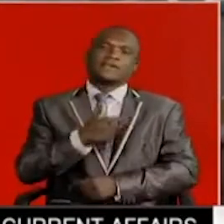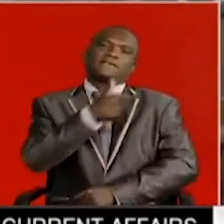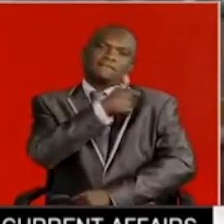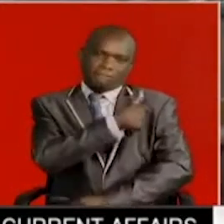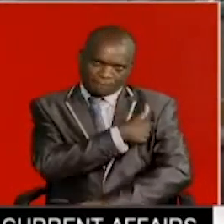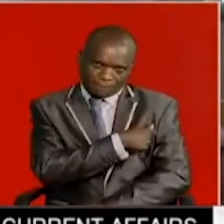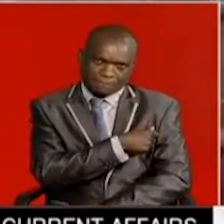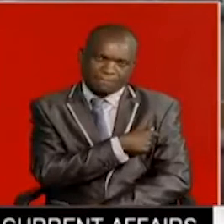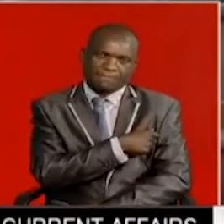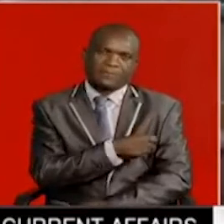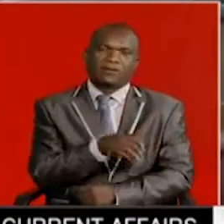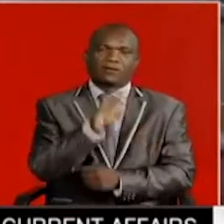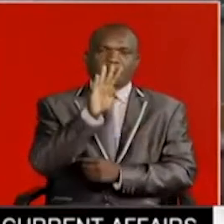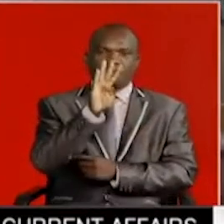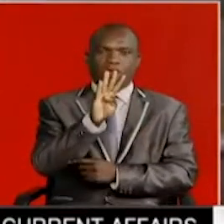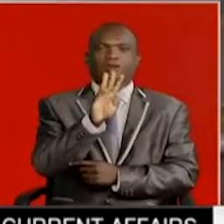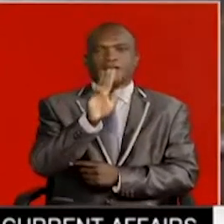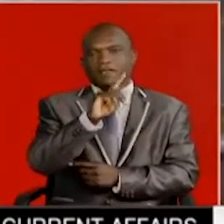vaccinated.